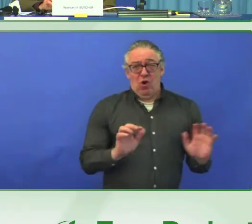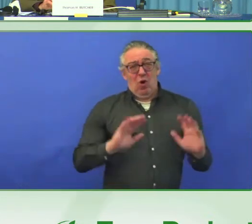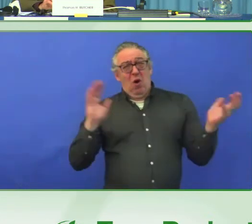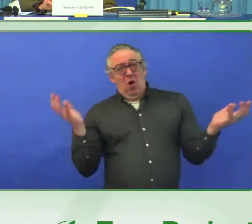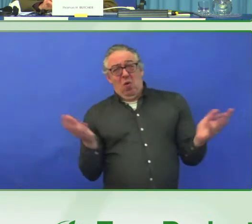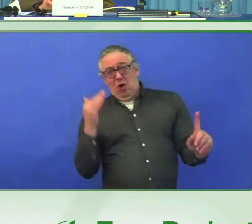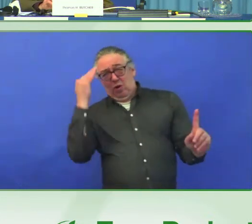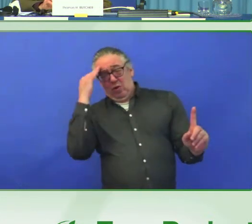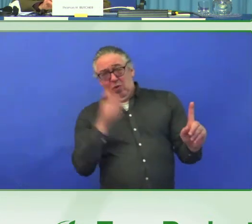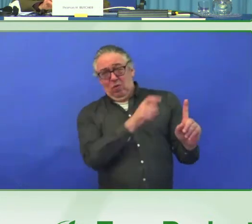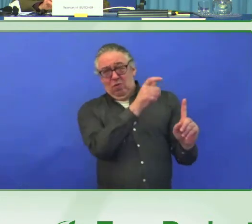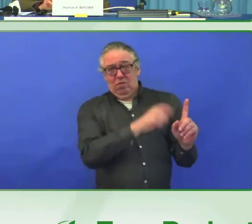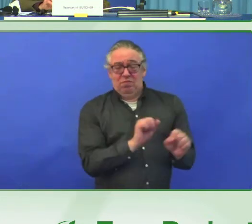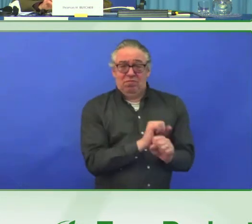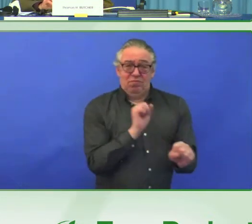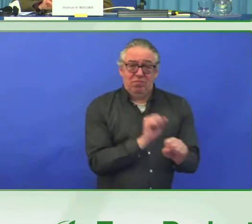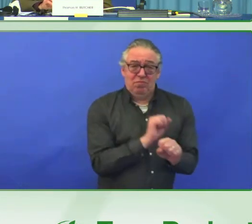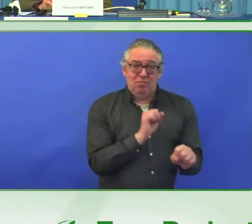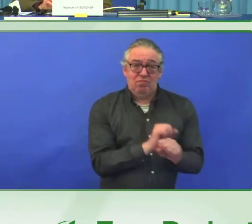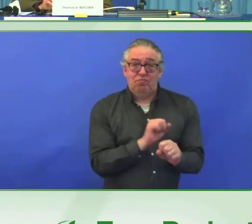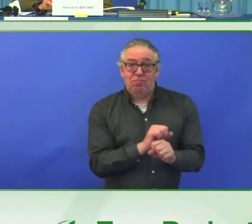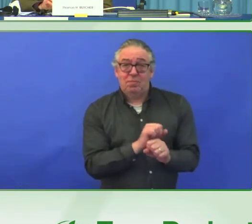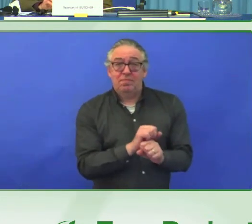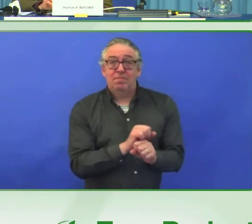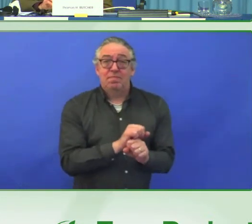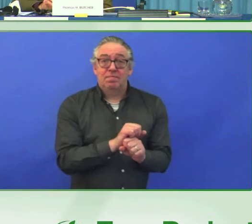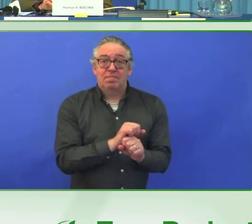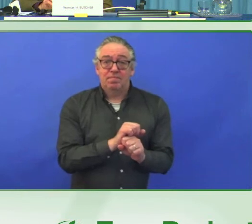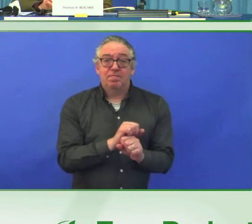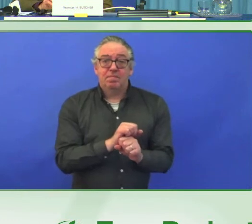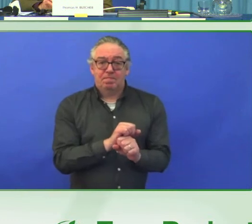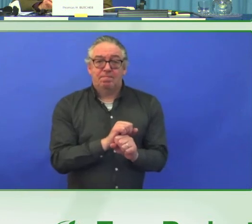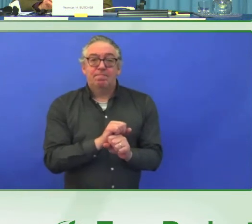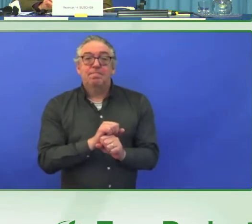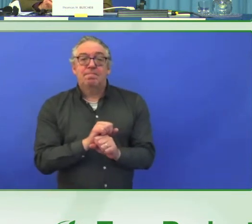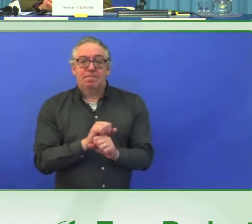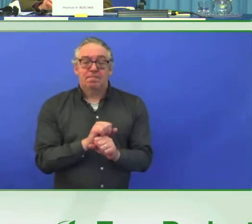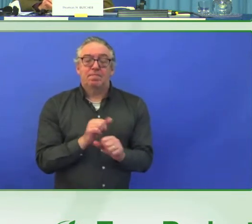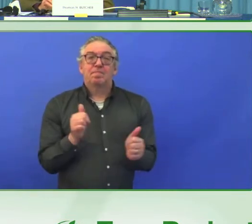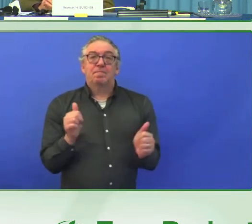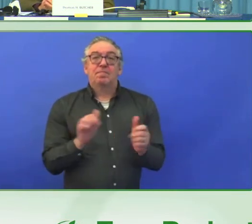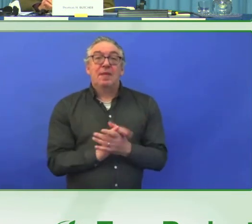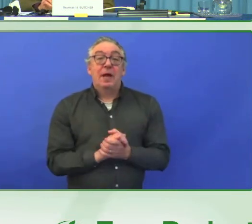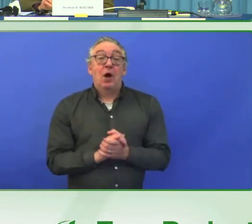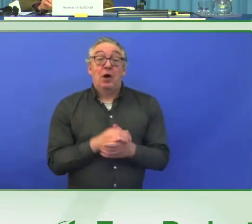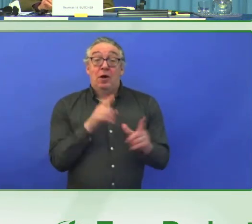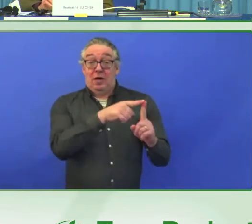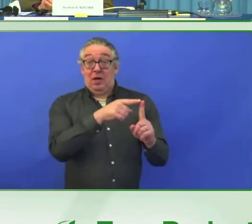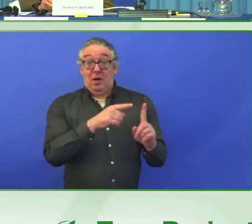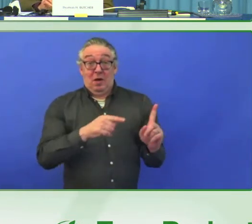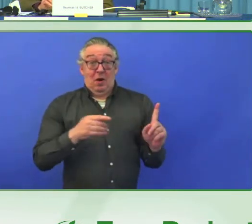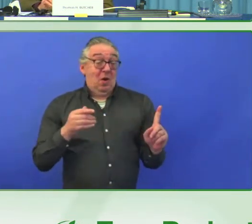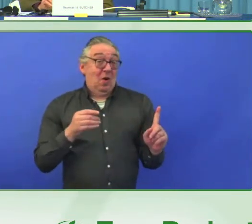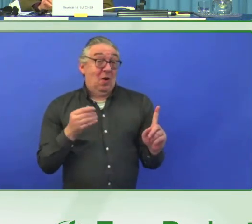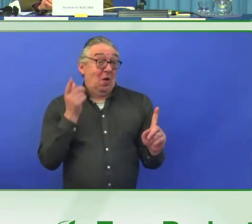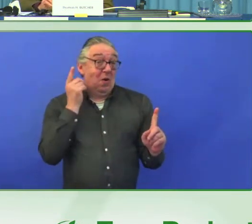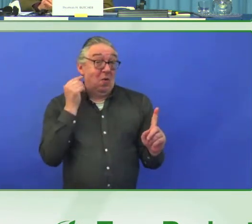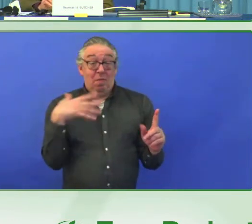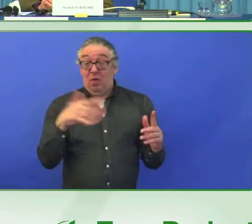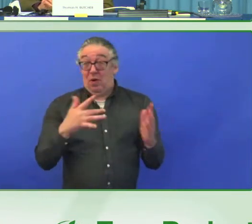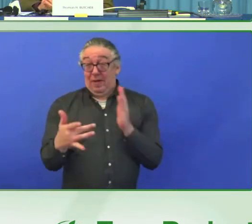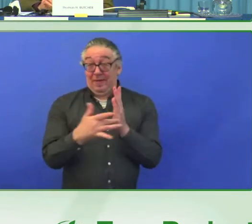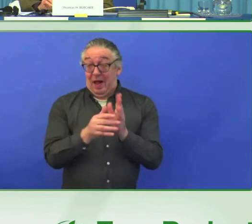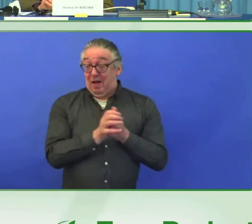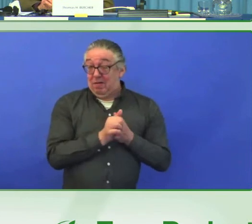emerging markets, and organizational transformation. A trailblazing woman and tech pioneer, Frances'